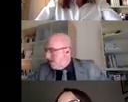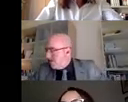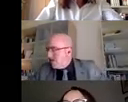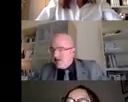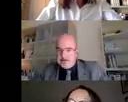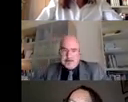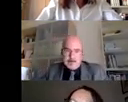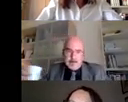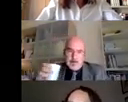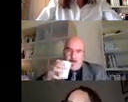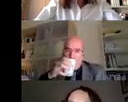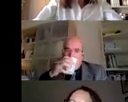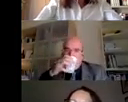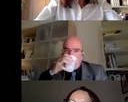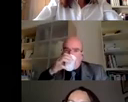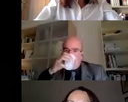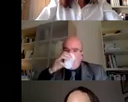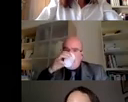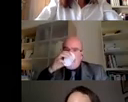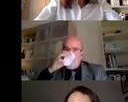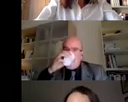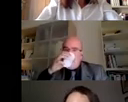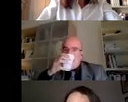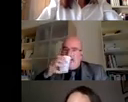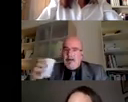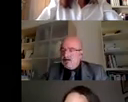contact point had not developed